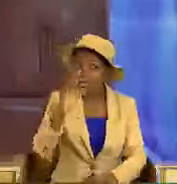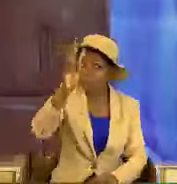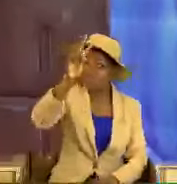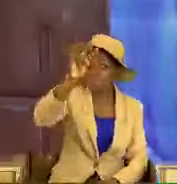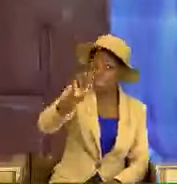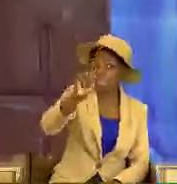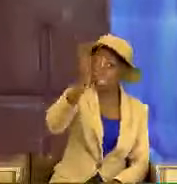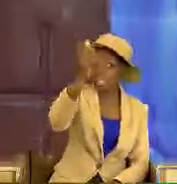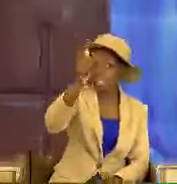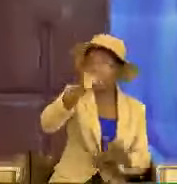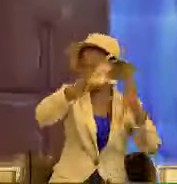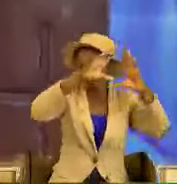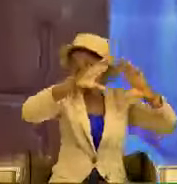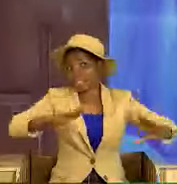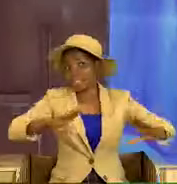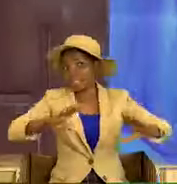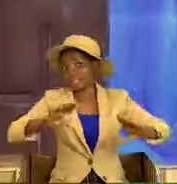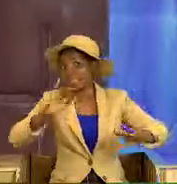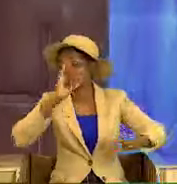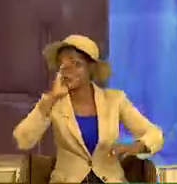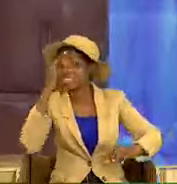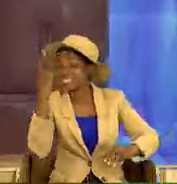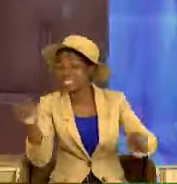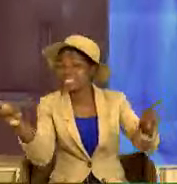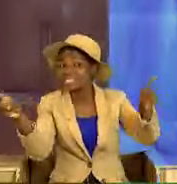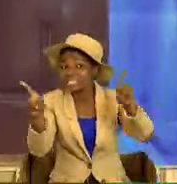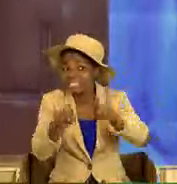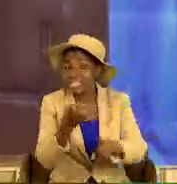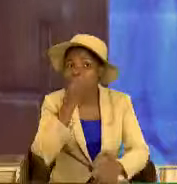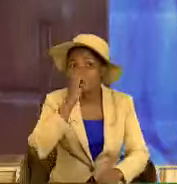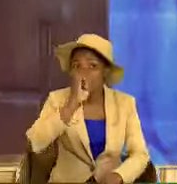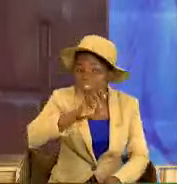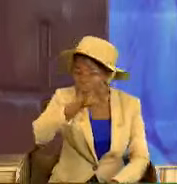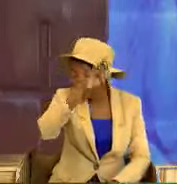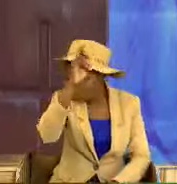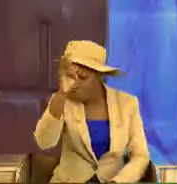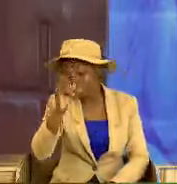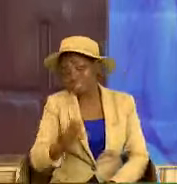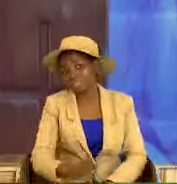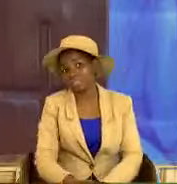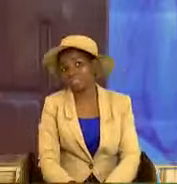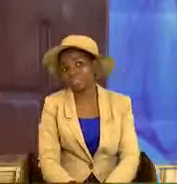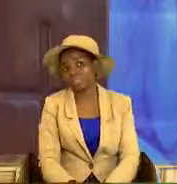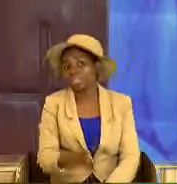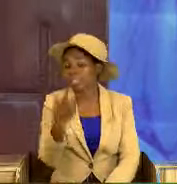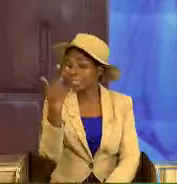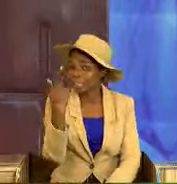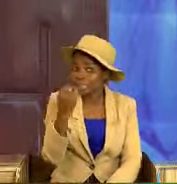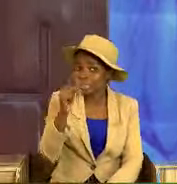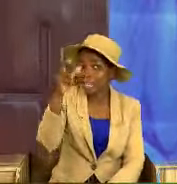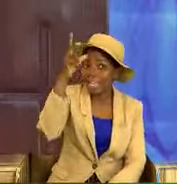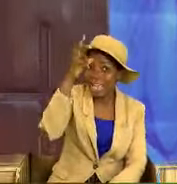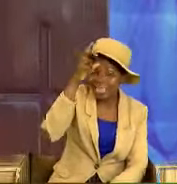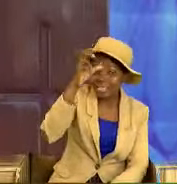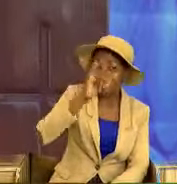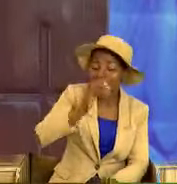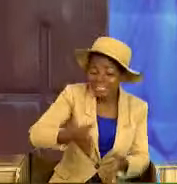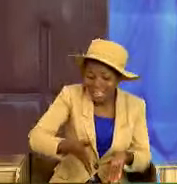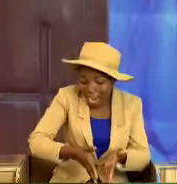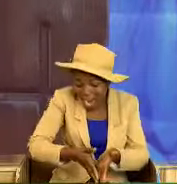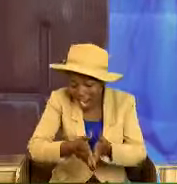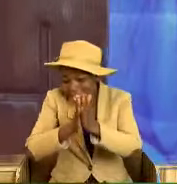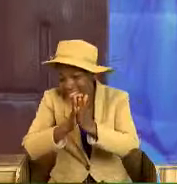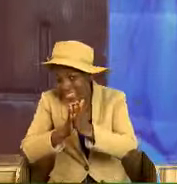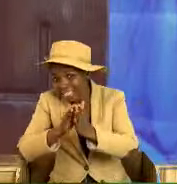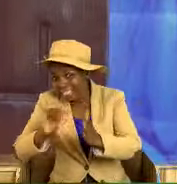Nazareth is the same evil question the enemy is throwing at so many people